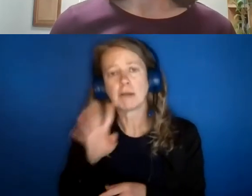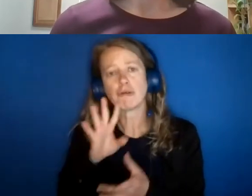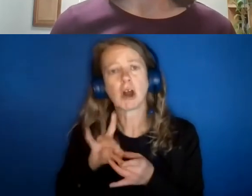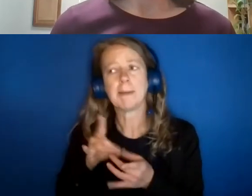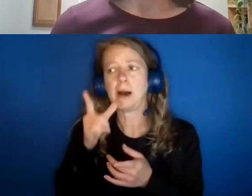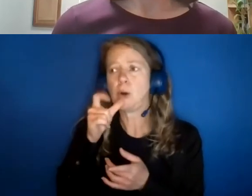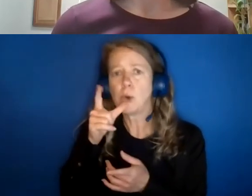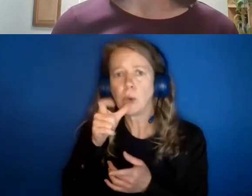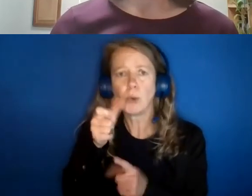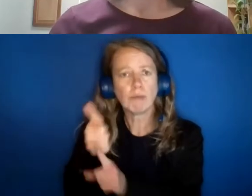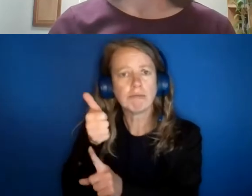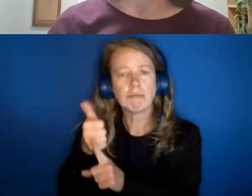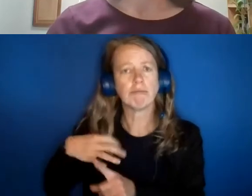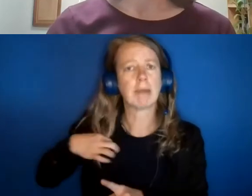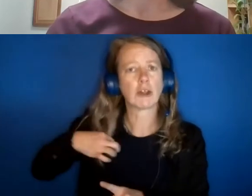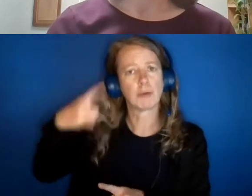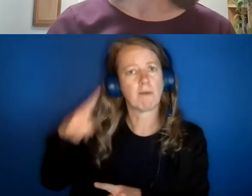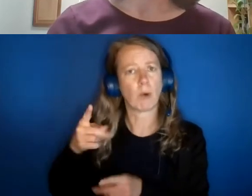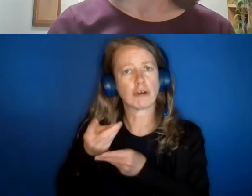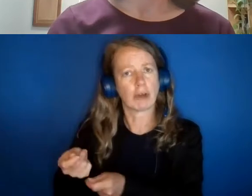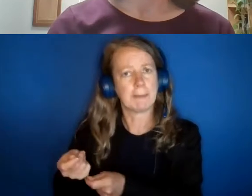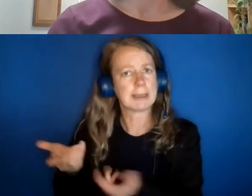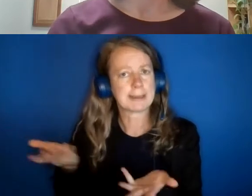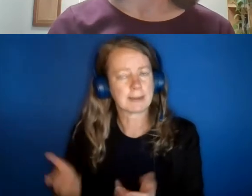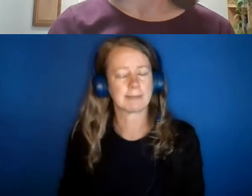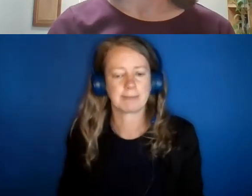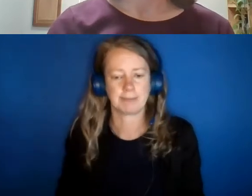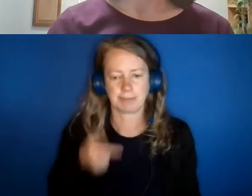eligible for these treatments? Yes.